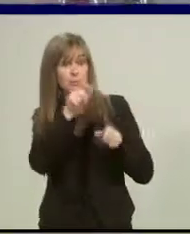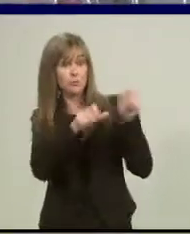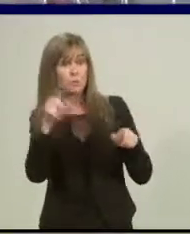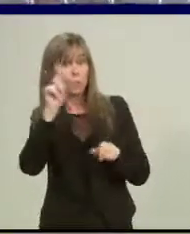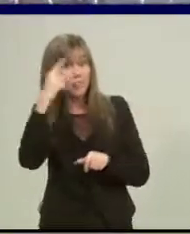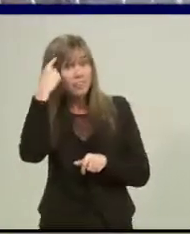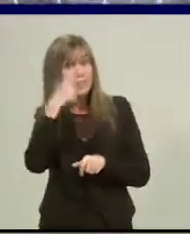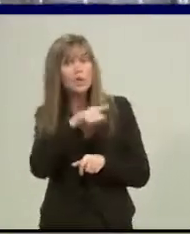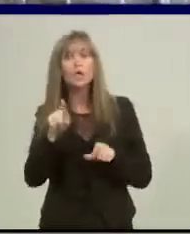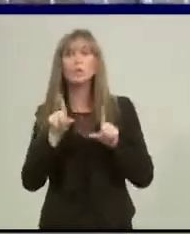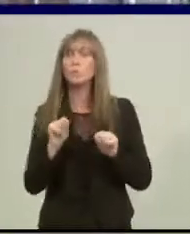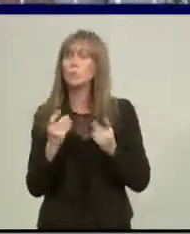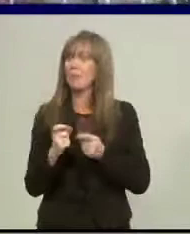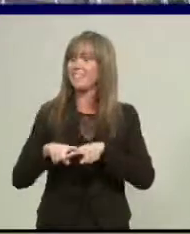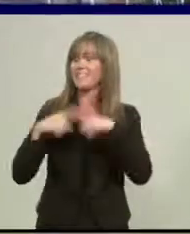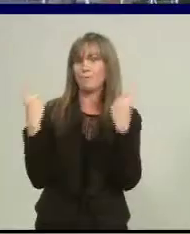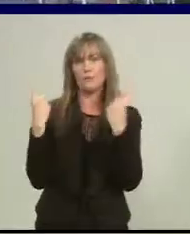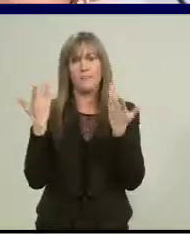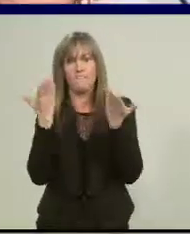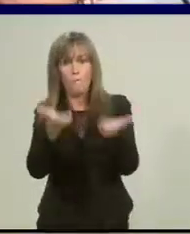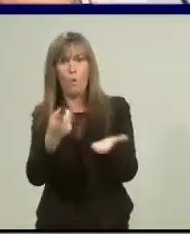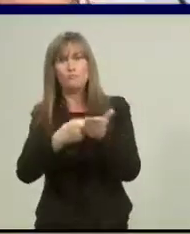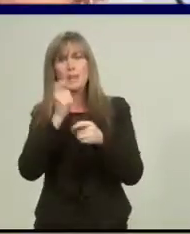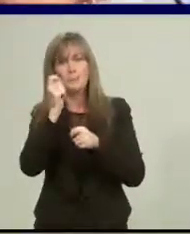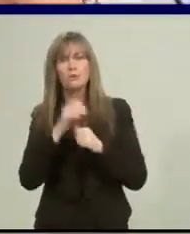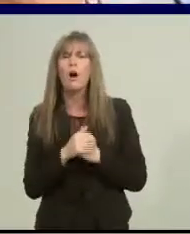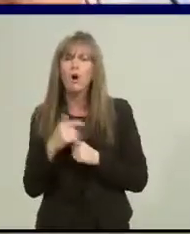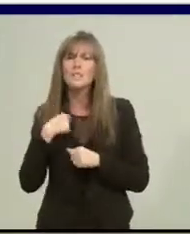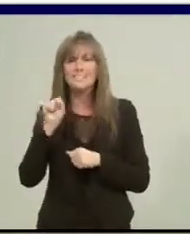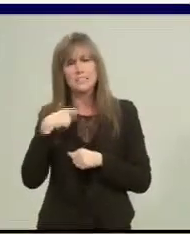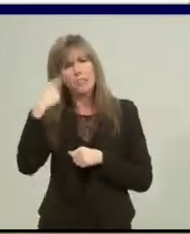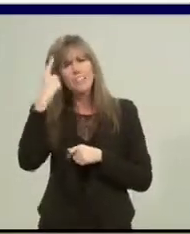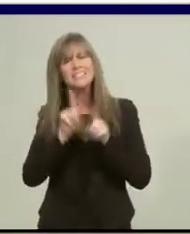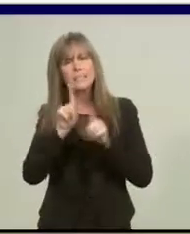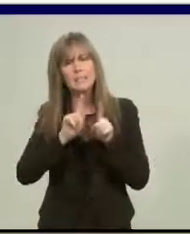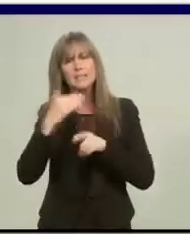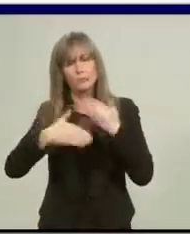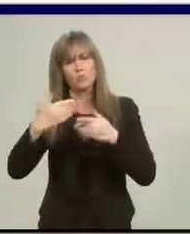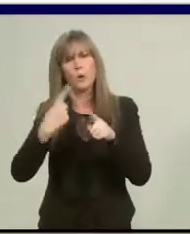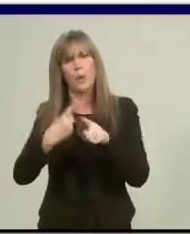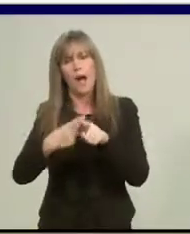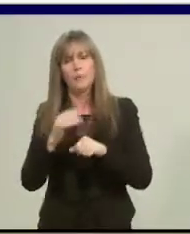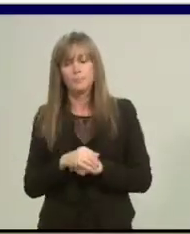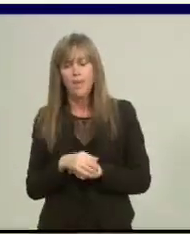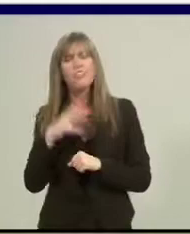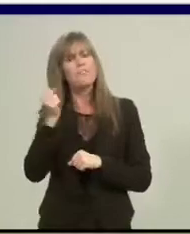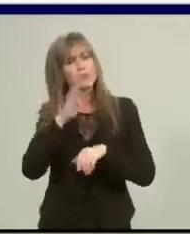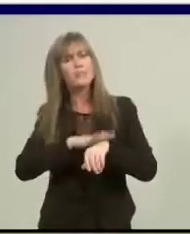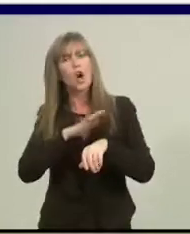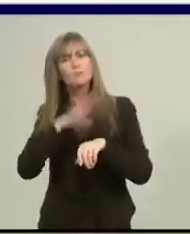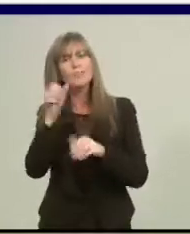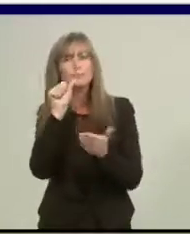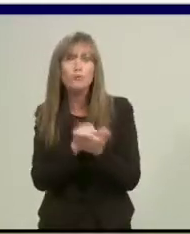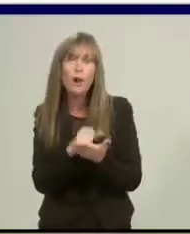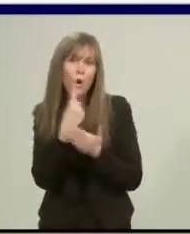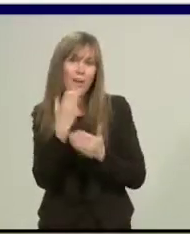done differently with the rebuild. Yeah, probably the inner city advance a wee bit quicker. I suppose they've got to take the time to get it right, because they only get one chance,